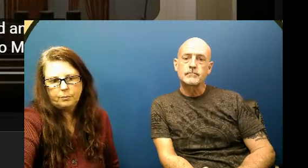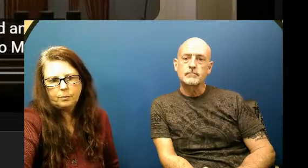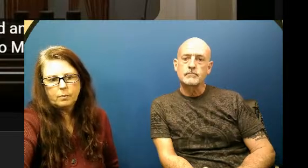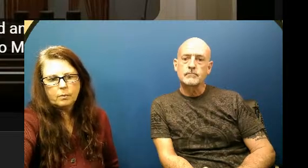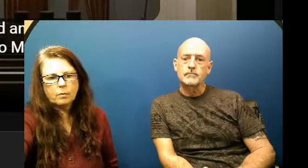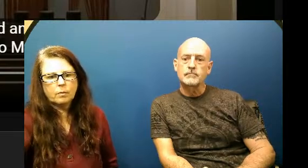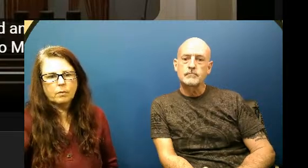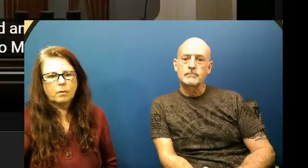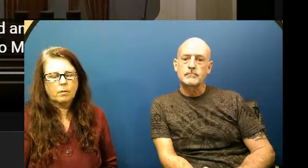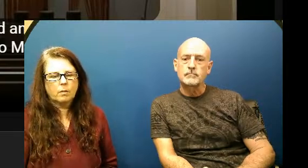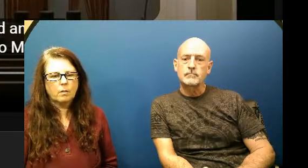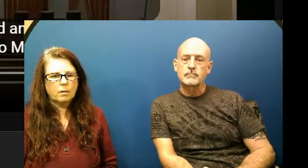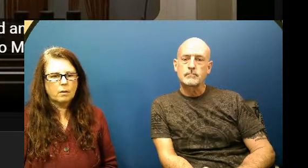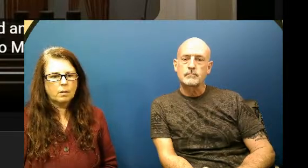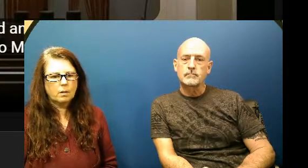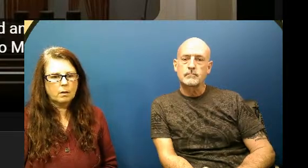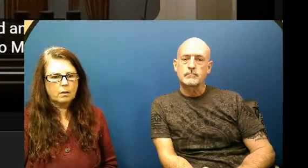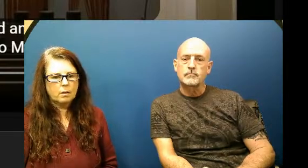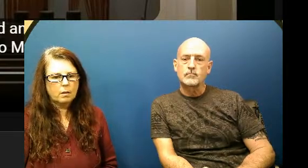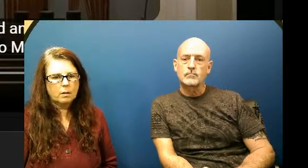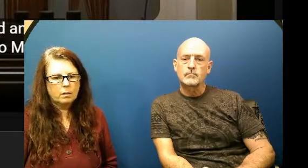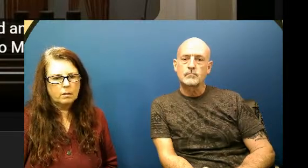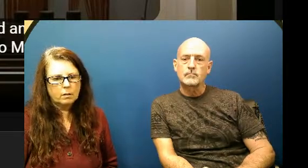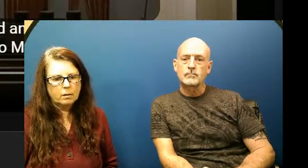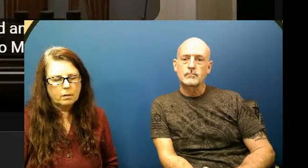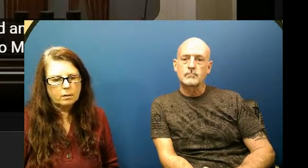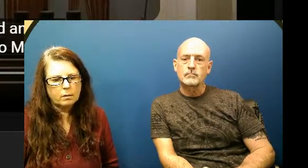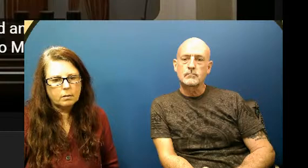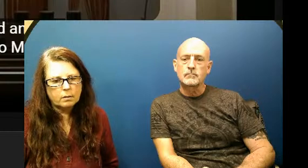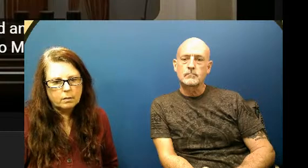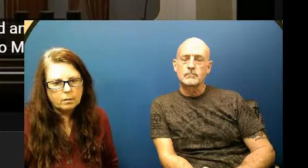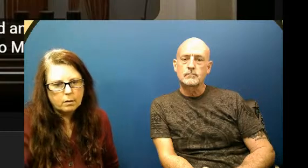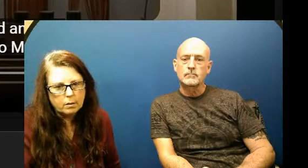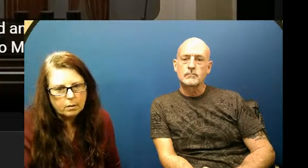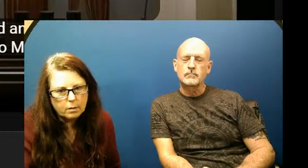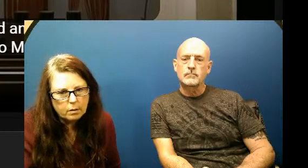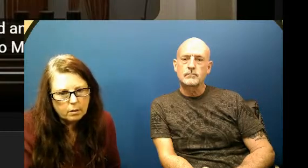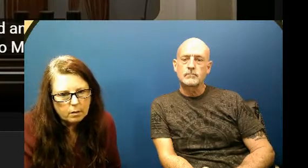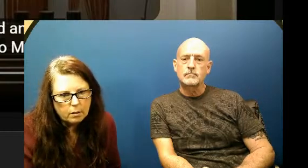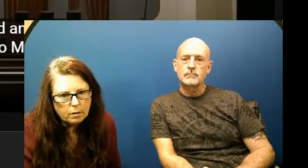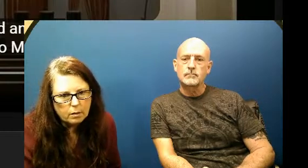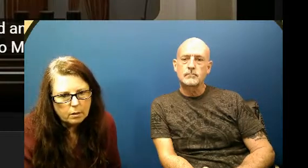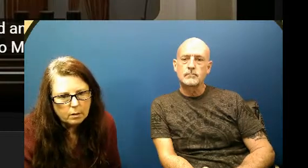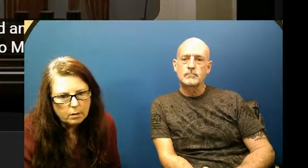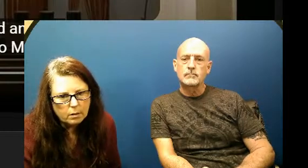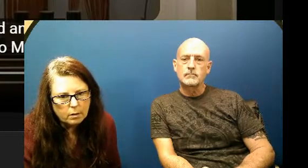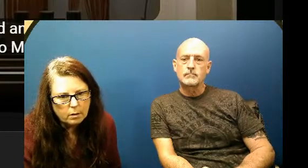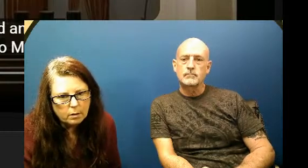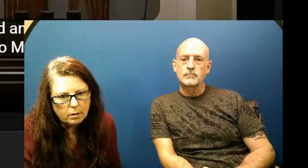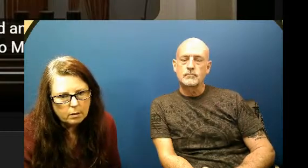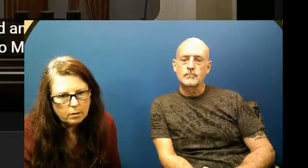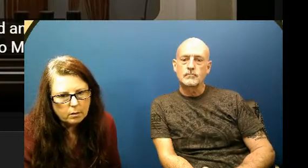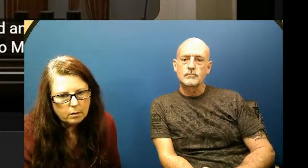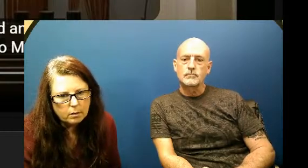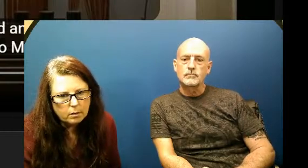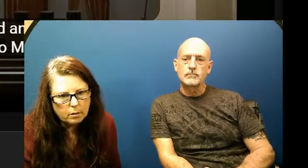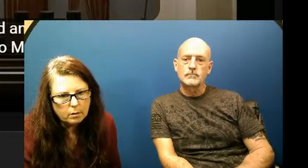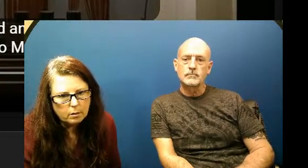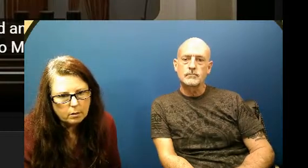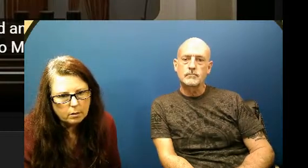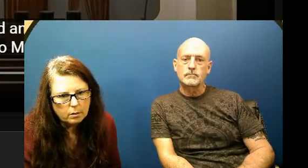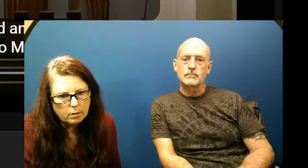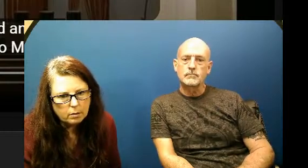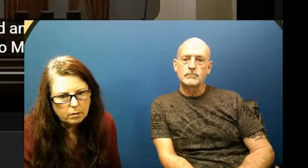here we've got a U.S. No, I government. understand that. I just want to see where you draw the line. So it's true. The court has never held that a foreign